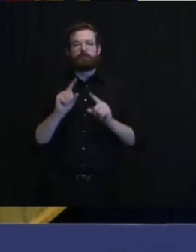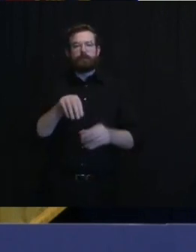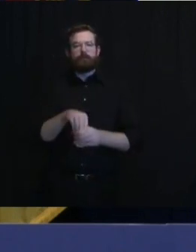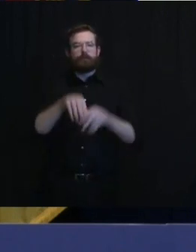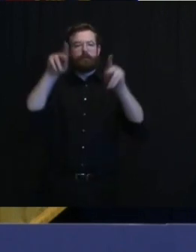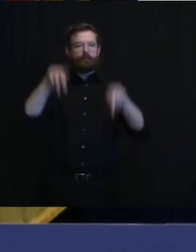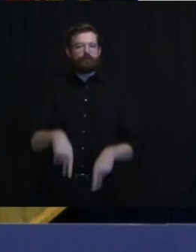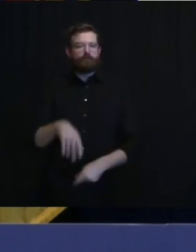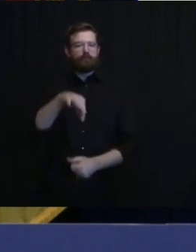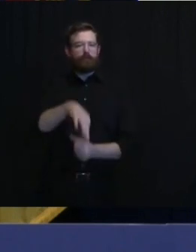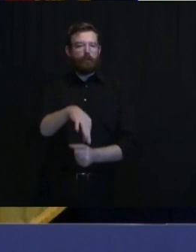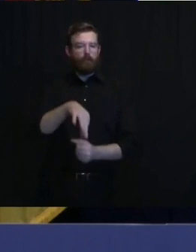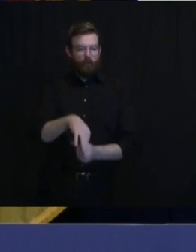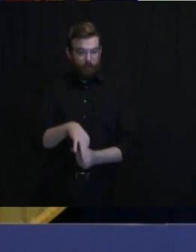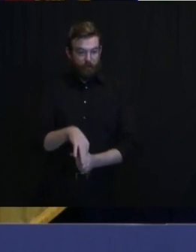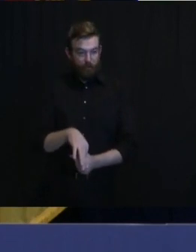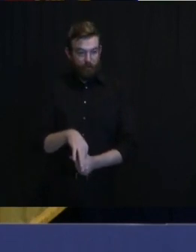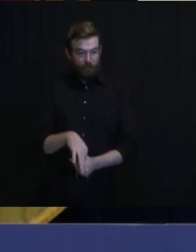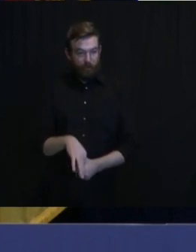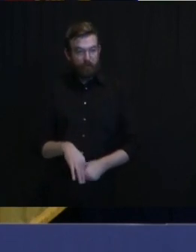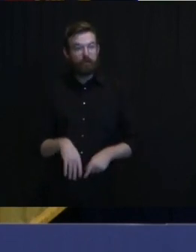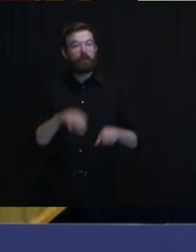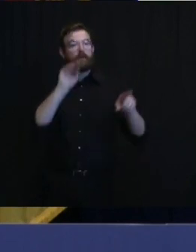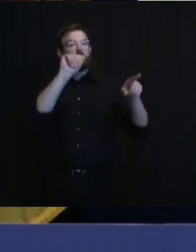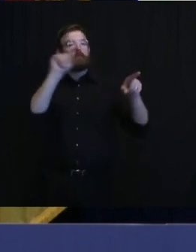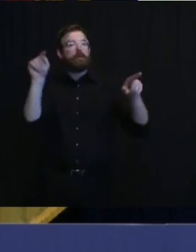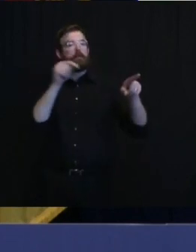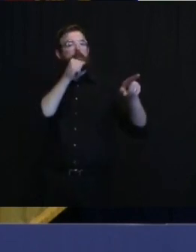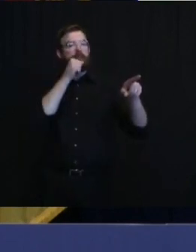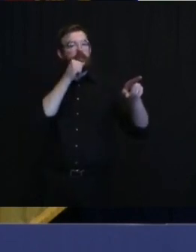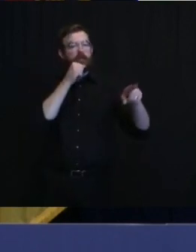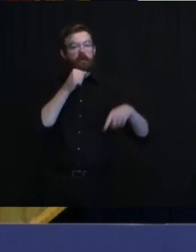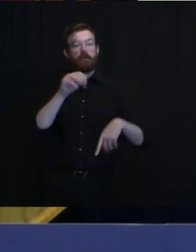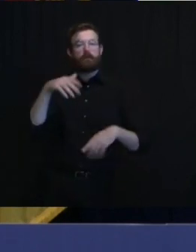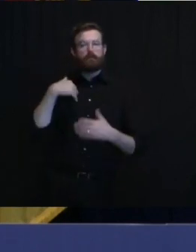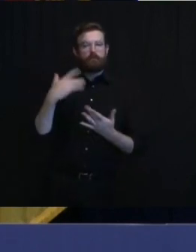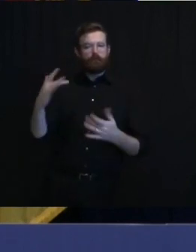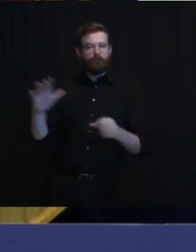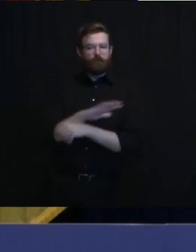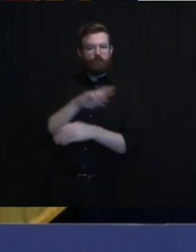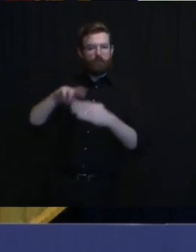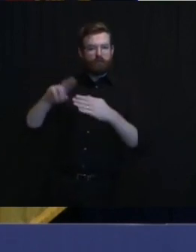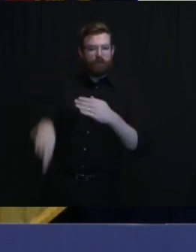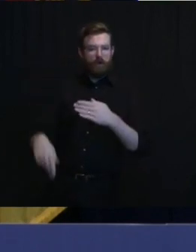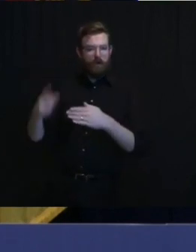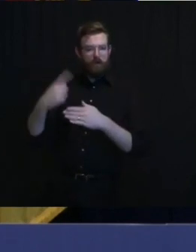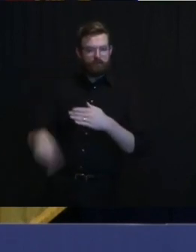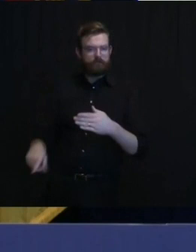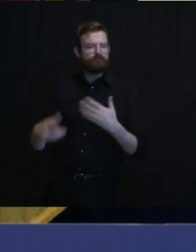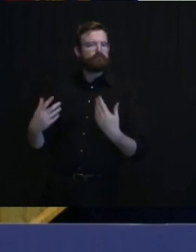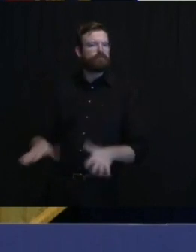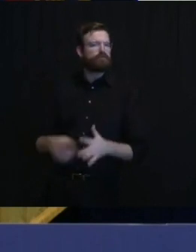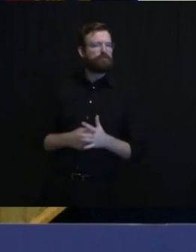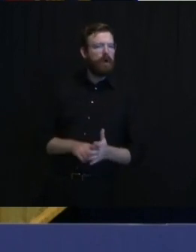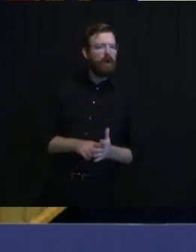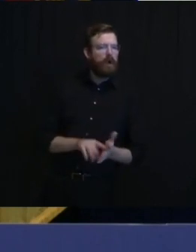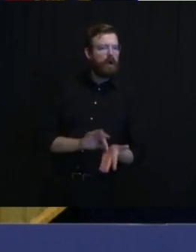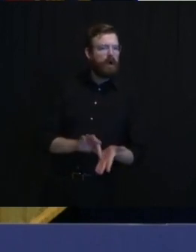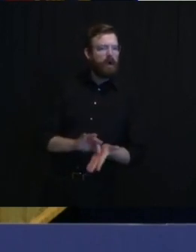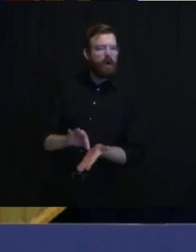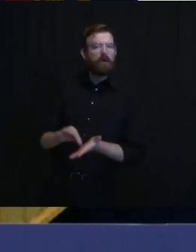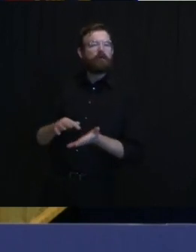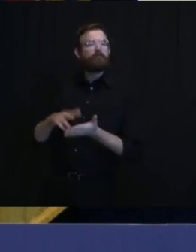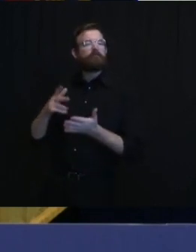we'll start digging into the full after action report on the state side. And then we've already been engaging with the Postal Service based on what we saw. I think